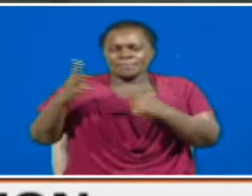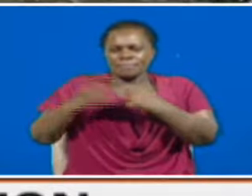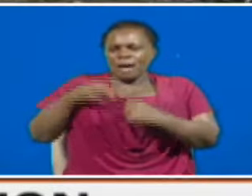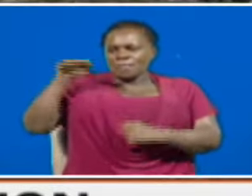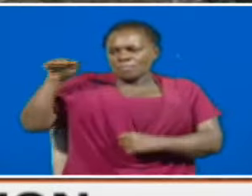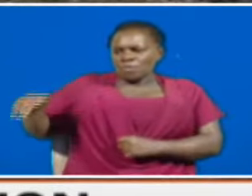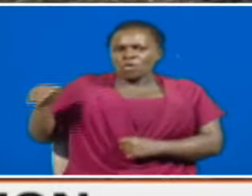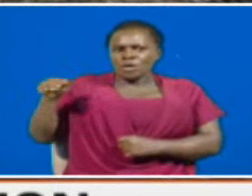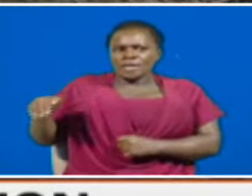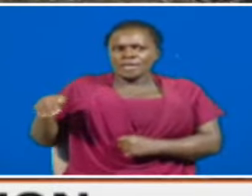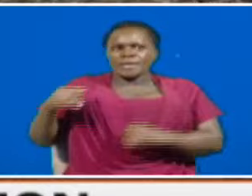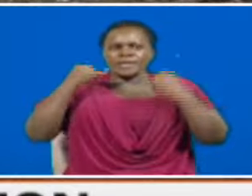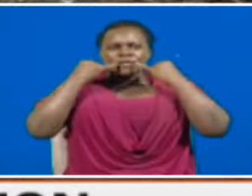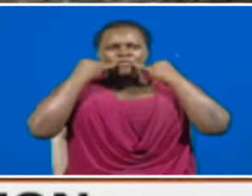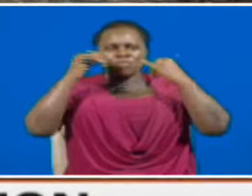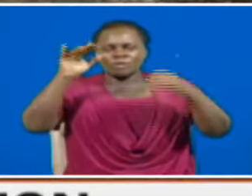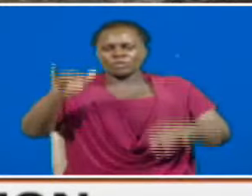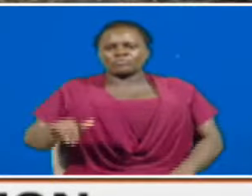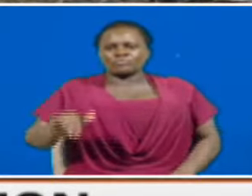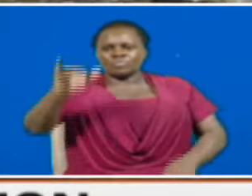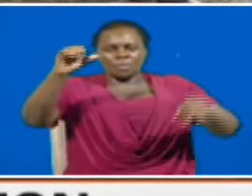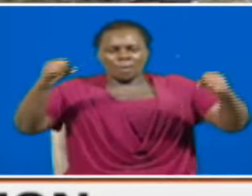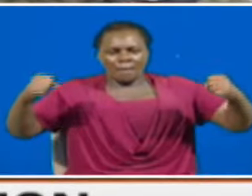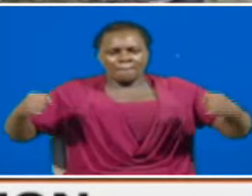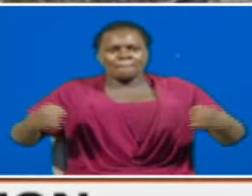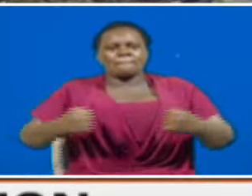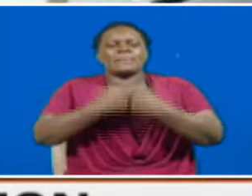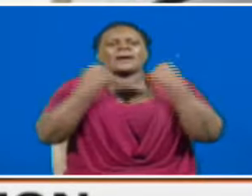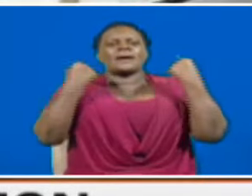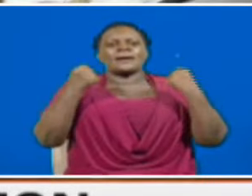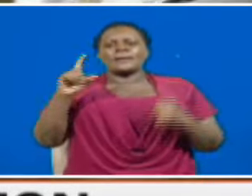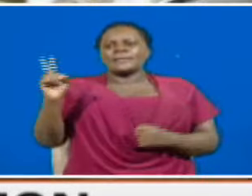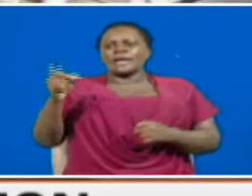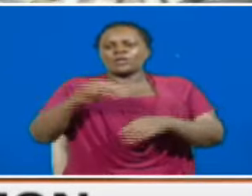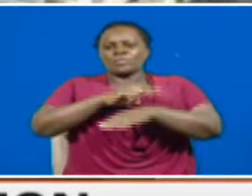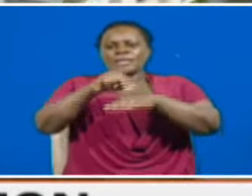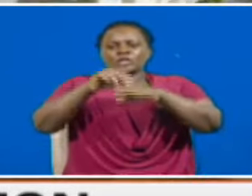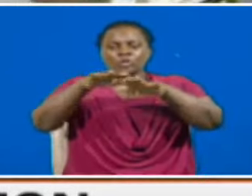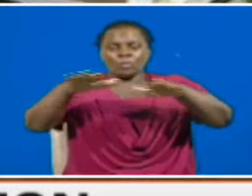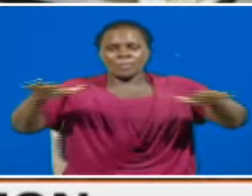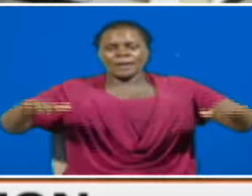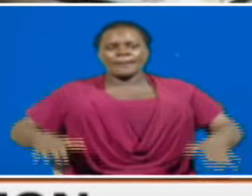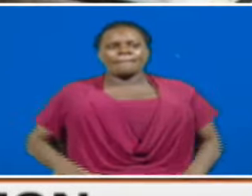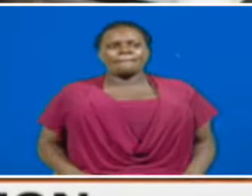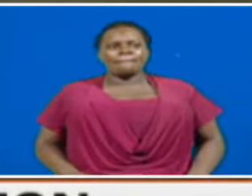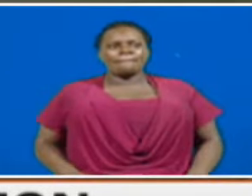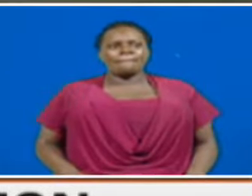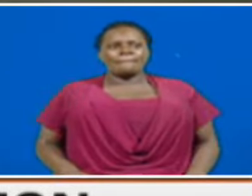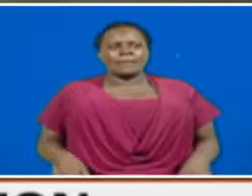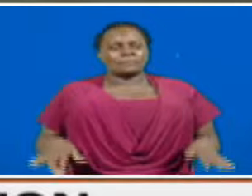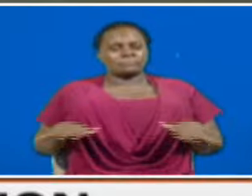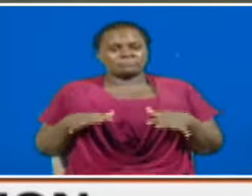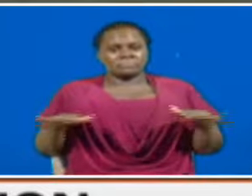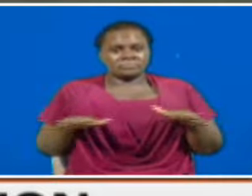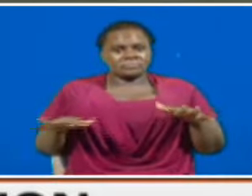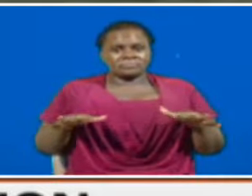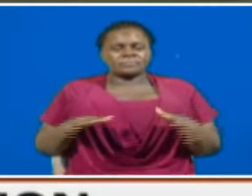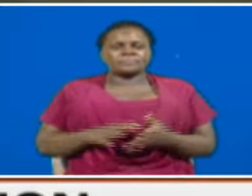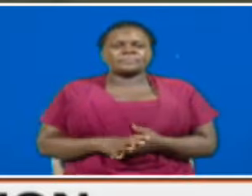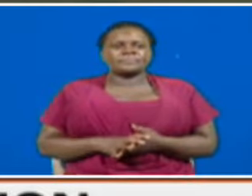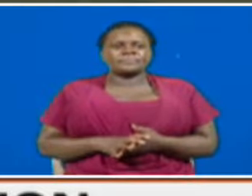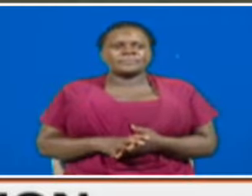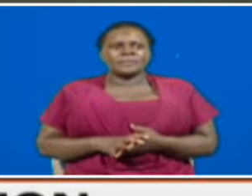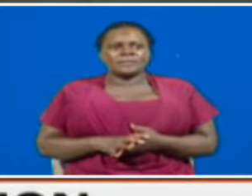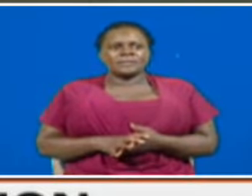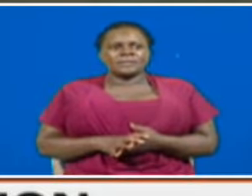news erupted that a mid-air aircraft collision had occurred at the Nairobi National Park. Panic gripped Wilson Airport, where the